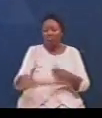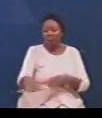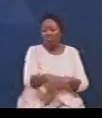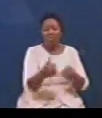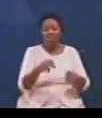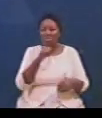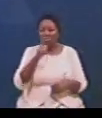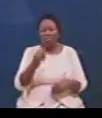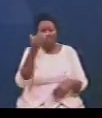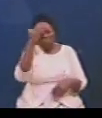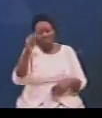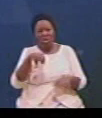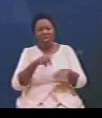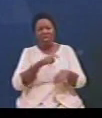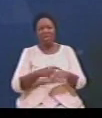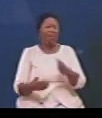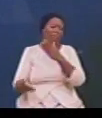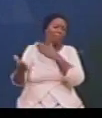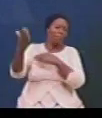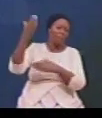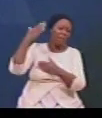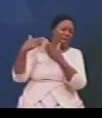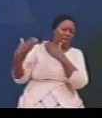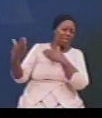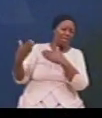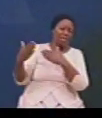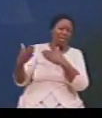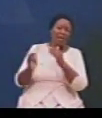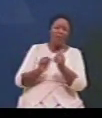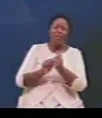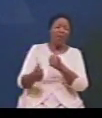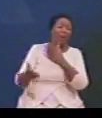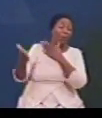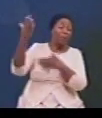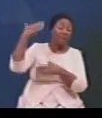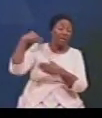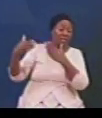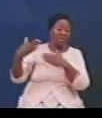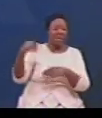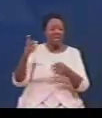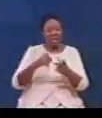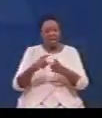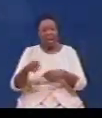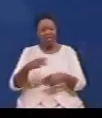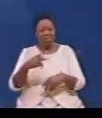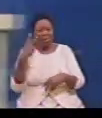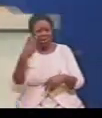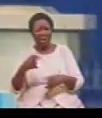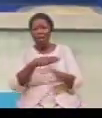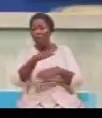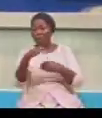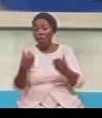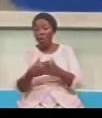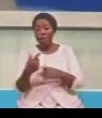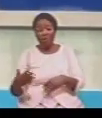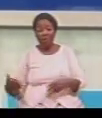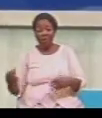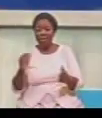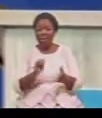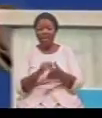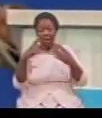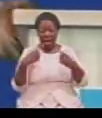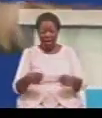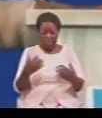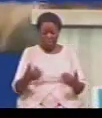not known far back centuries. And look at all the things that